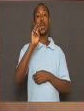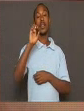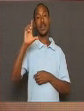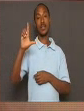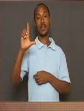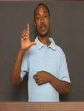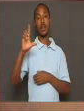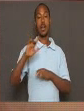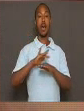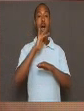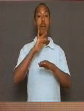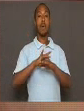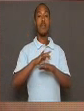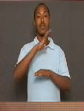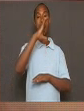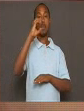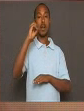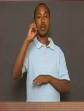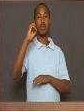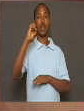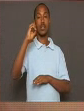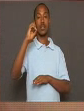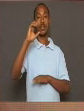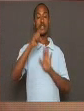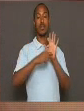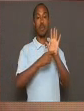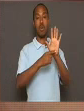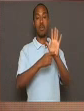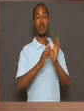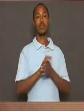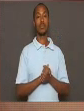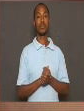liters above the carbon dioxide symbol.